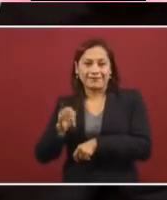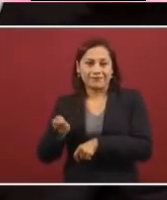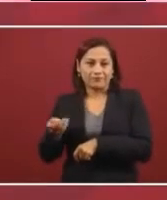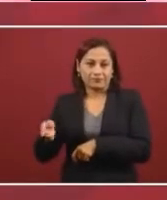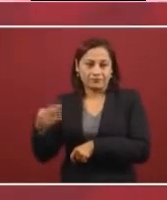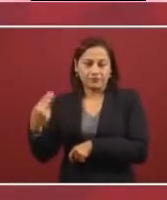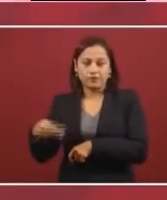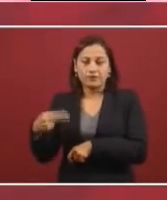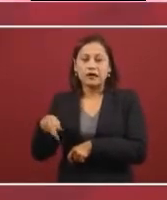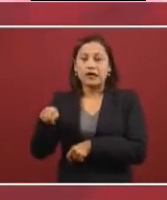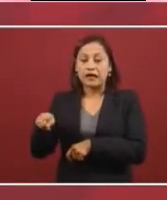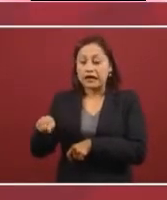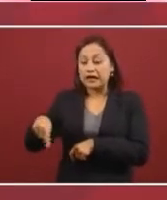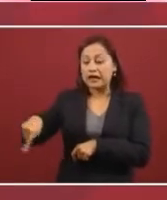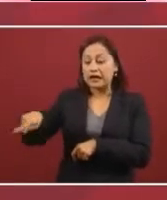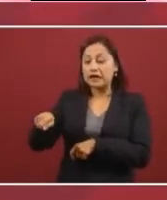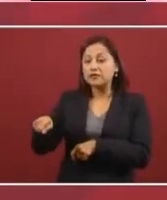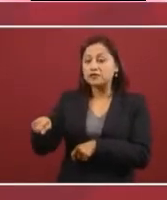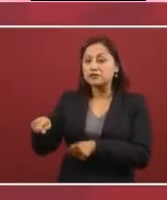And that's very interesting